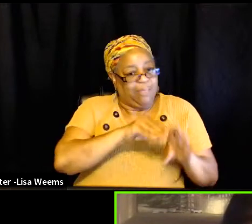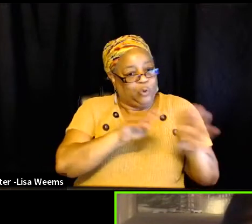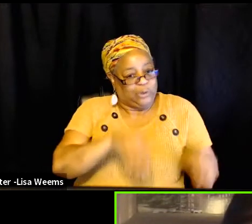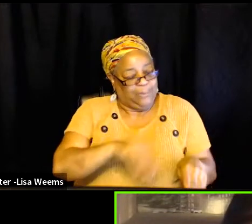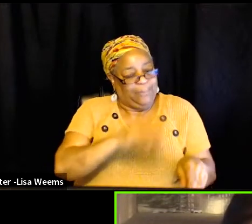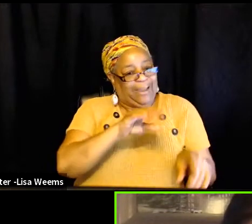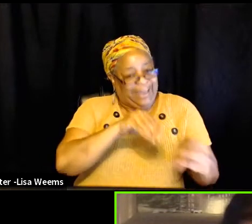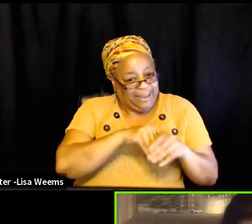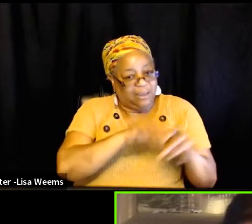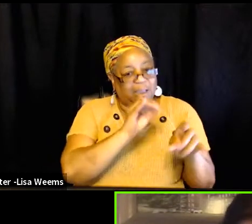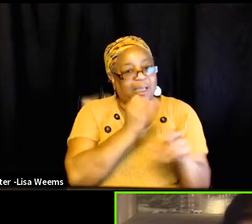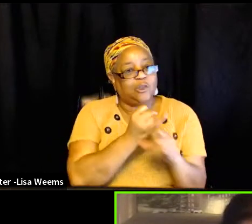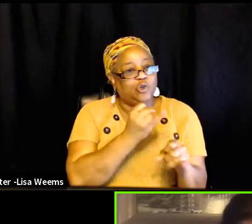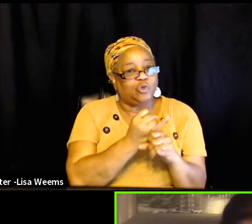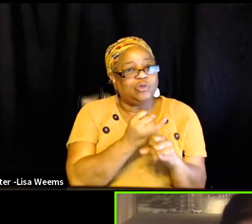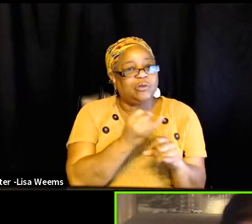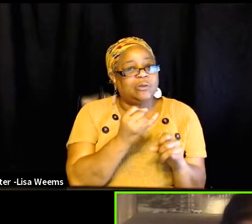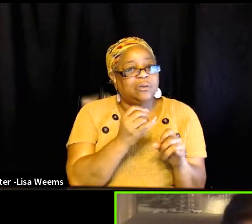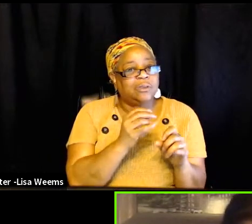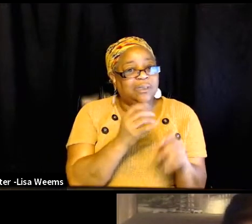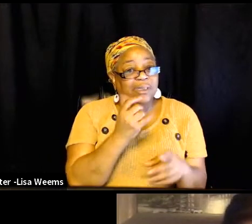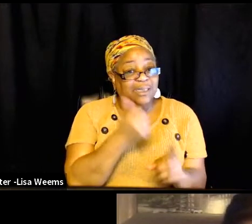itself. Wouldn't you agree, Pablo?